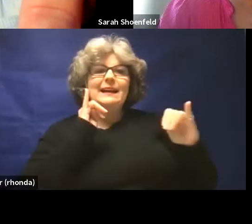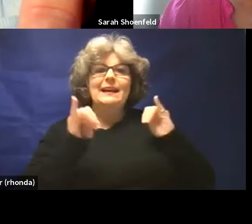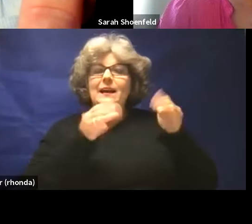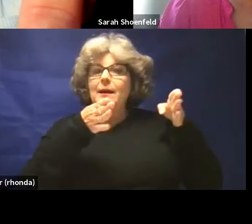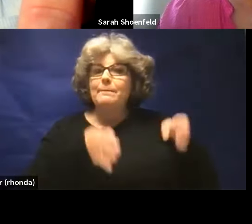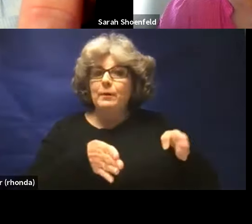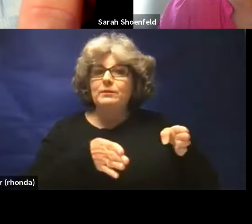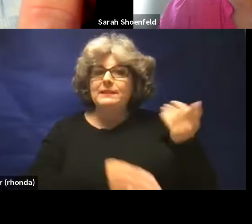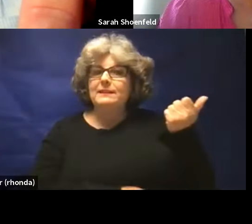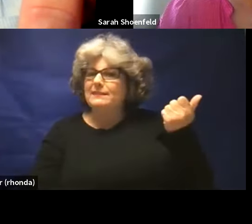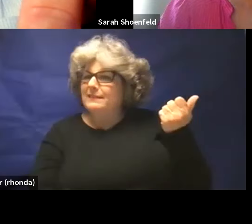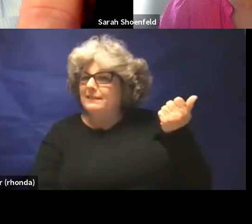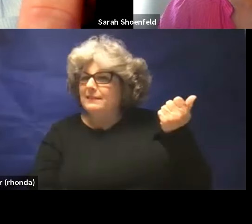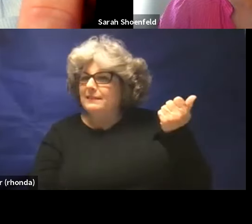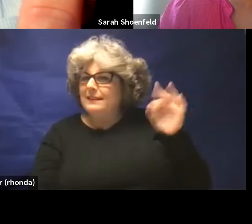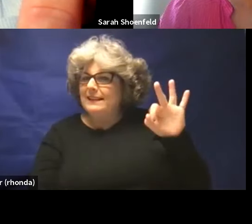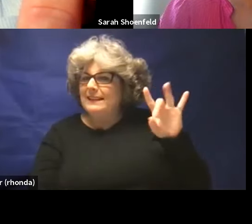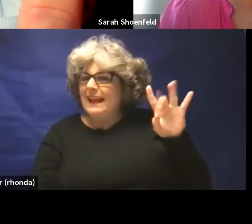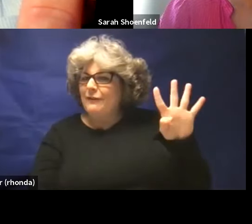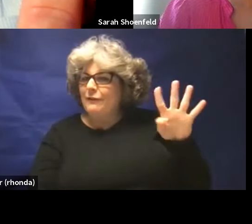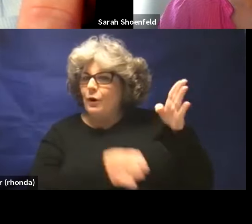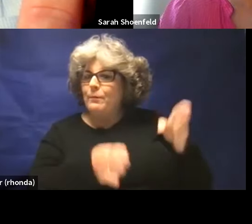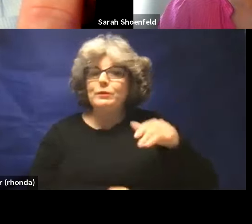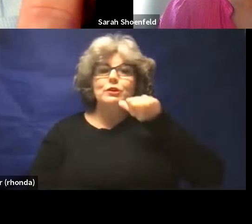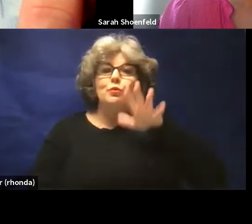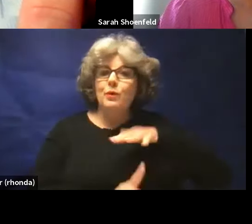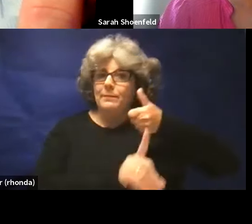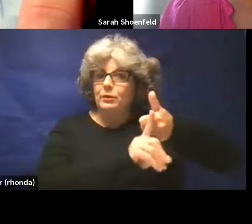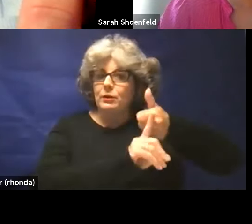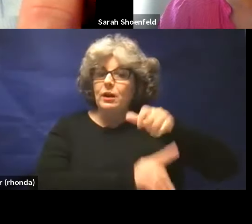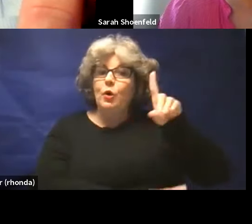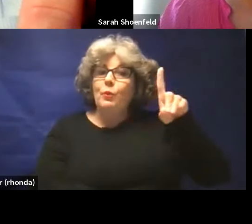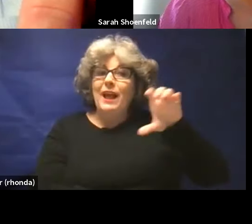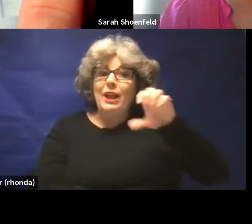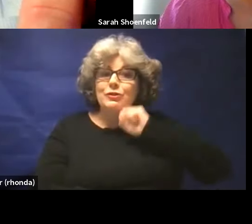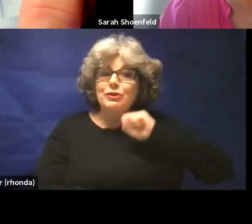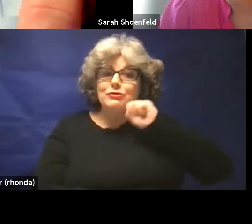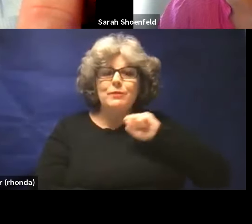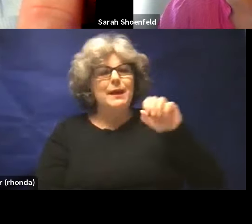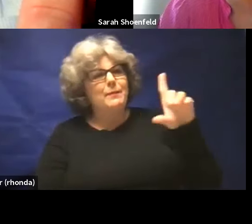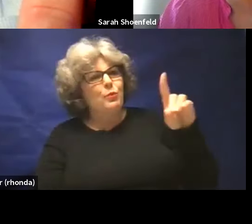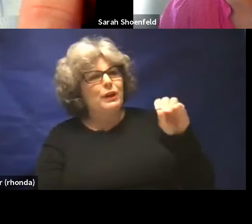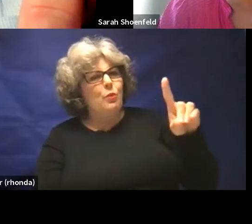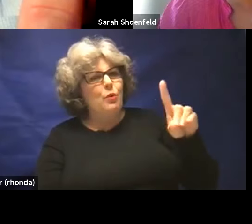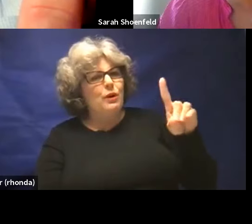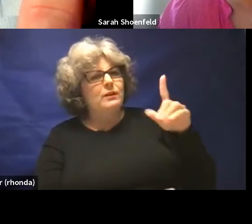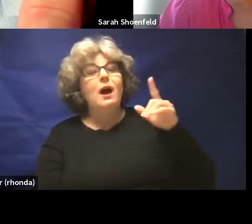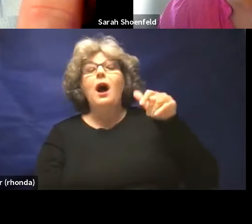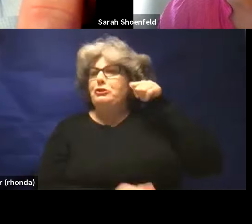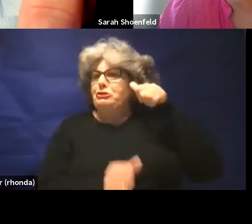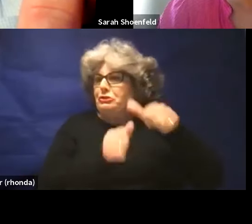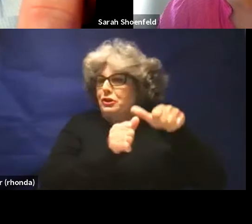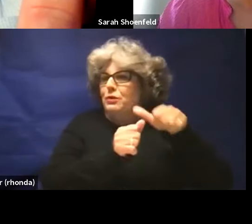in 1984, I interviewed a woman who was 100 years old or 101 maybe even, and she